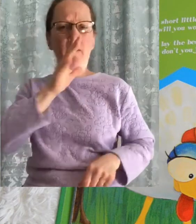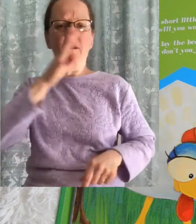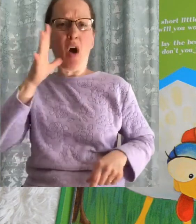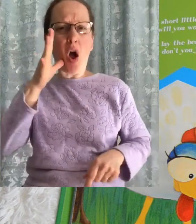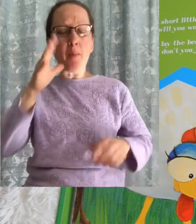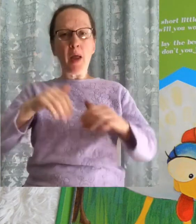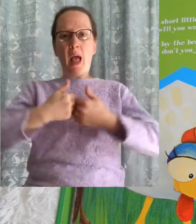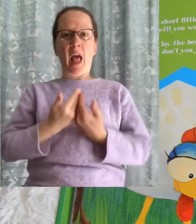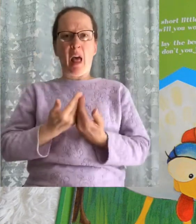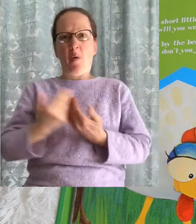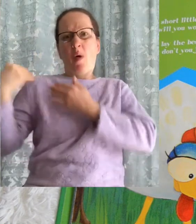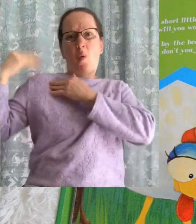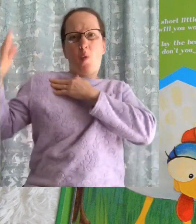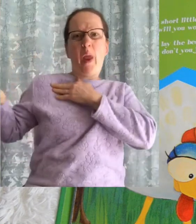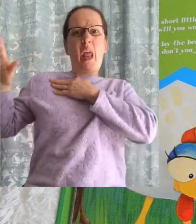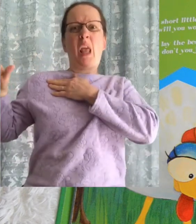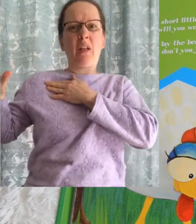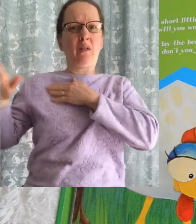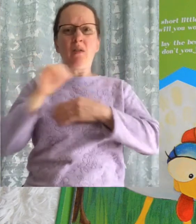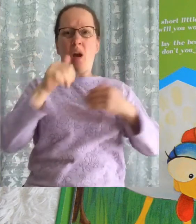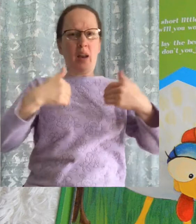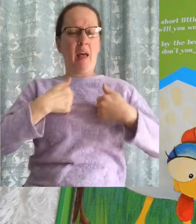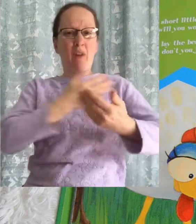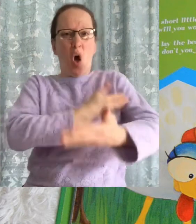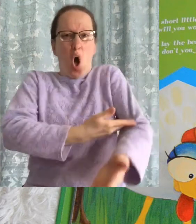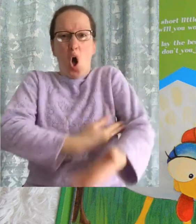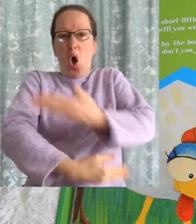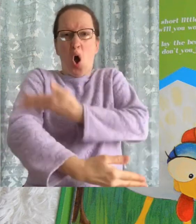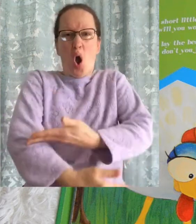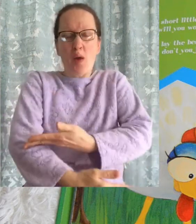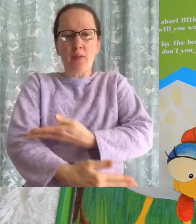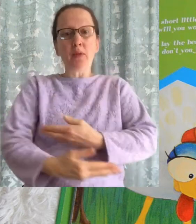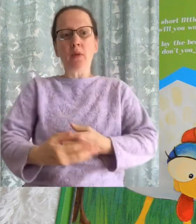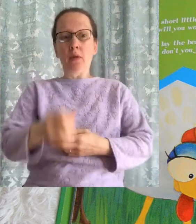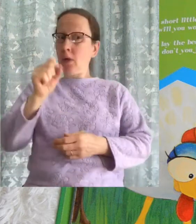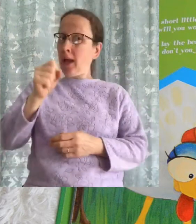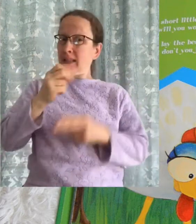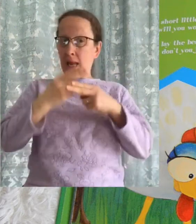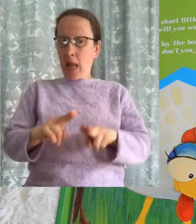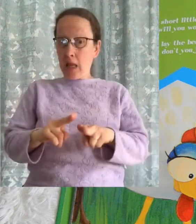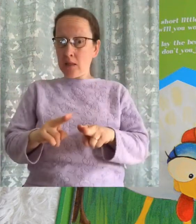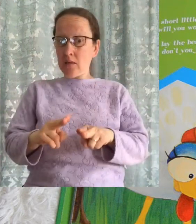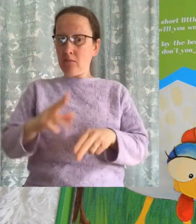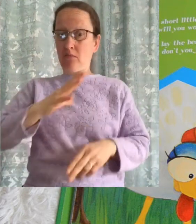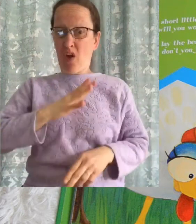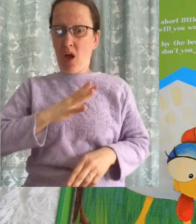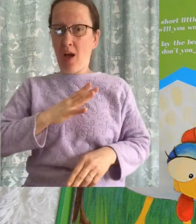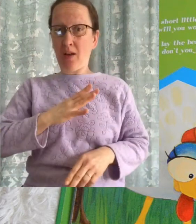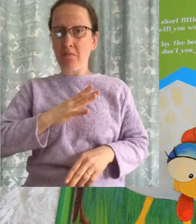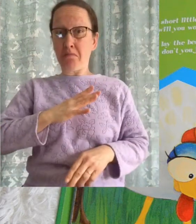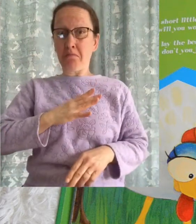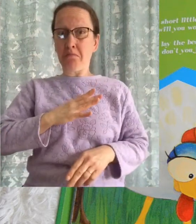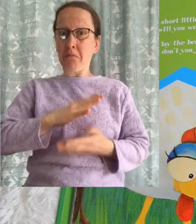farms, but how will you work with 2 wings and no arms? You lay the best eggs that I ever